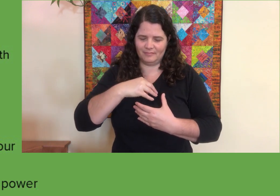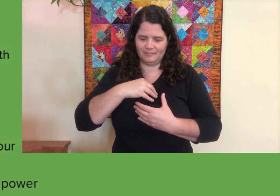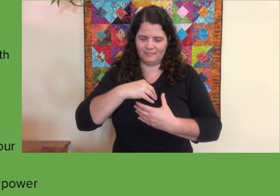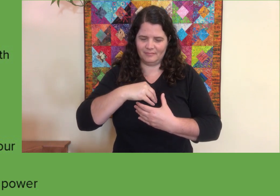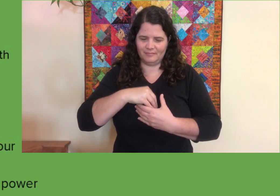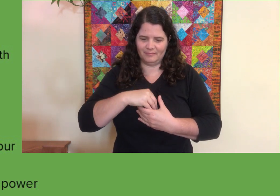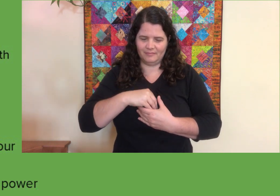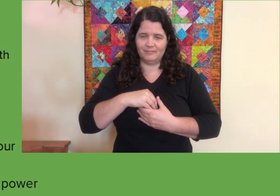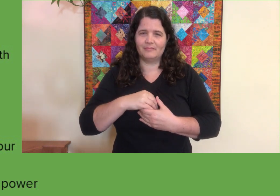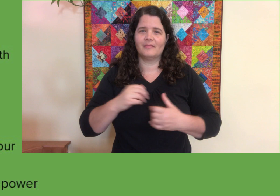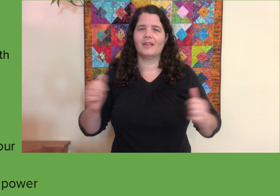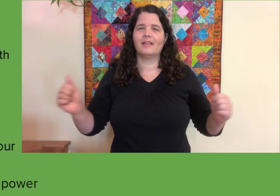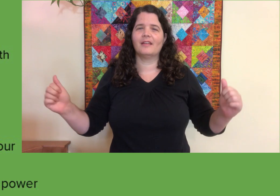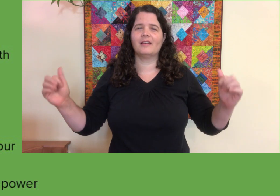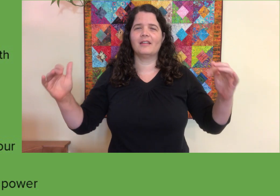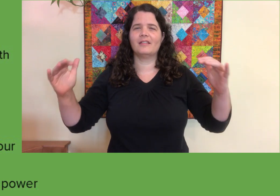near.